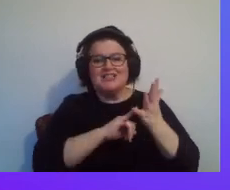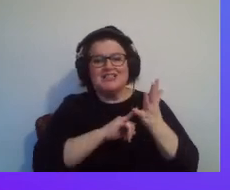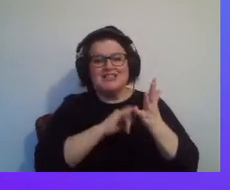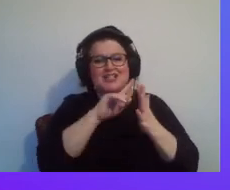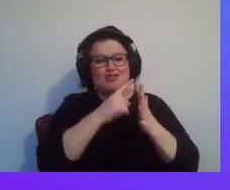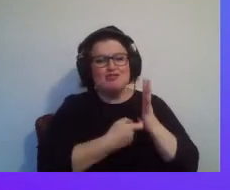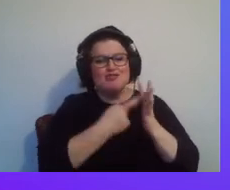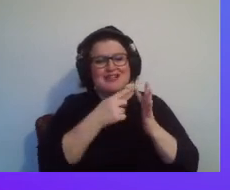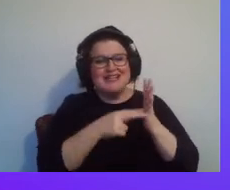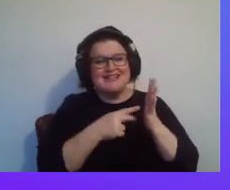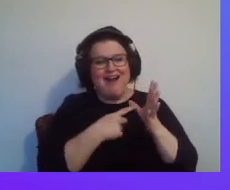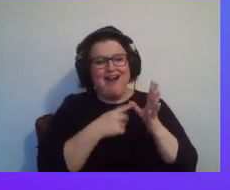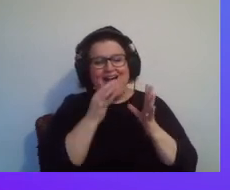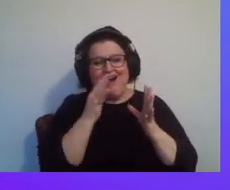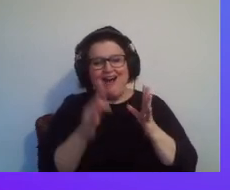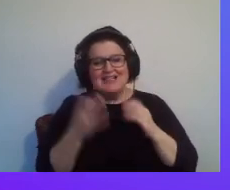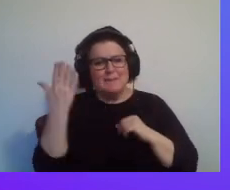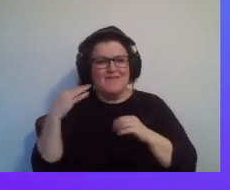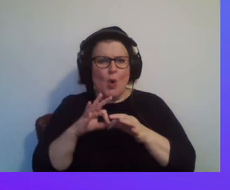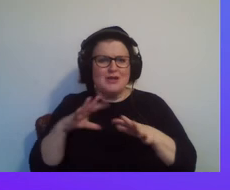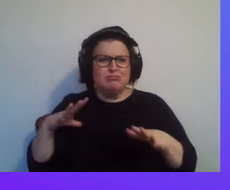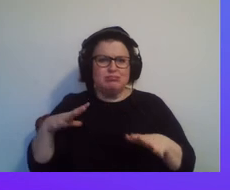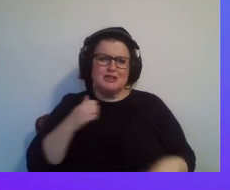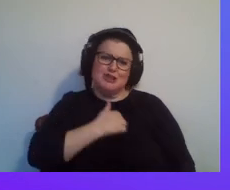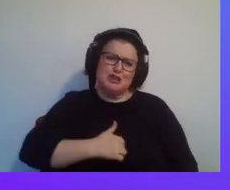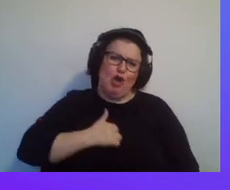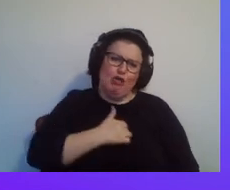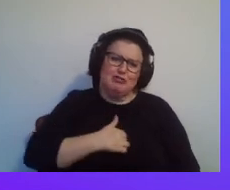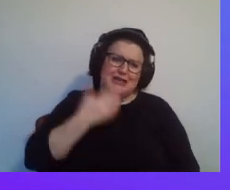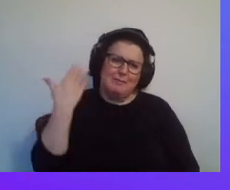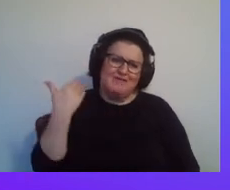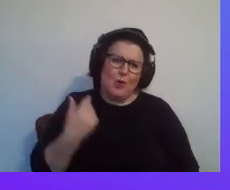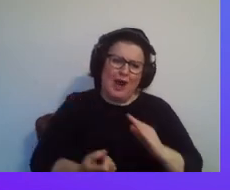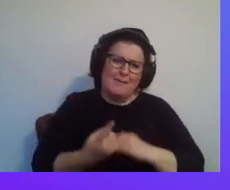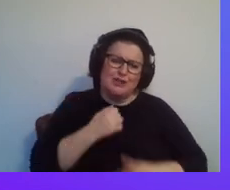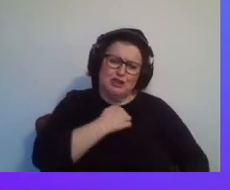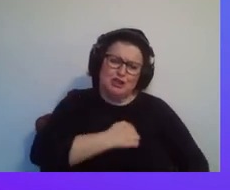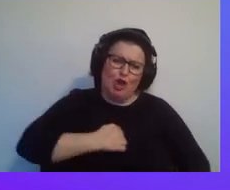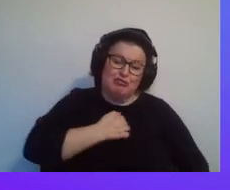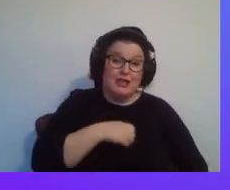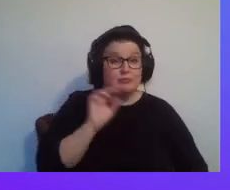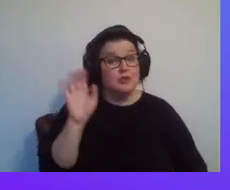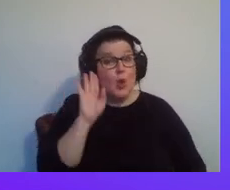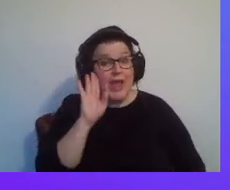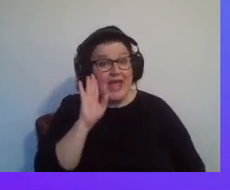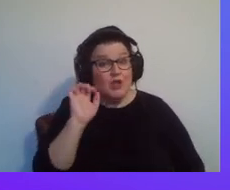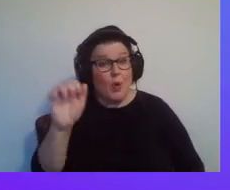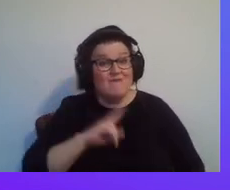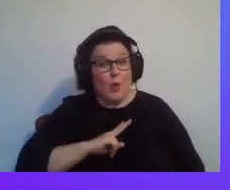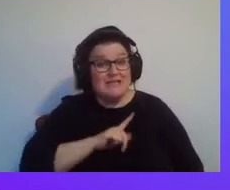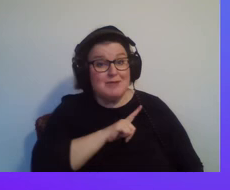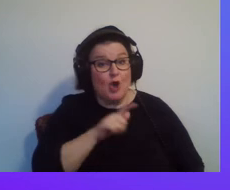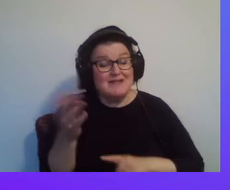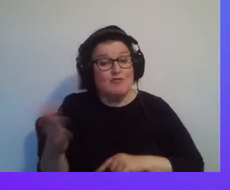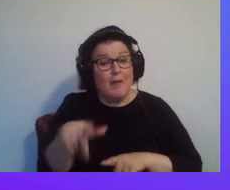I see you. I'm sorry that we lost you before. I do apologize that we lost you before. But you're the community voice. You're the community voice. And there is a deep worry.